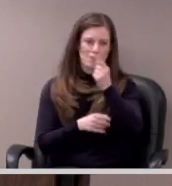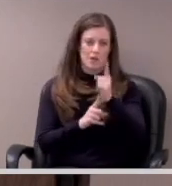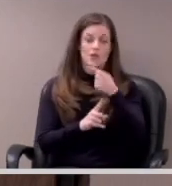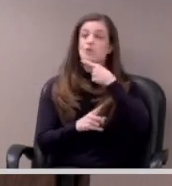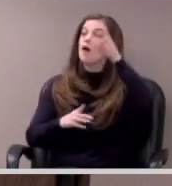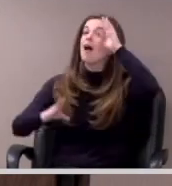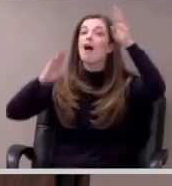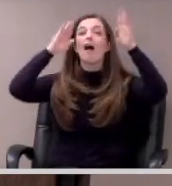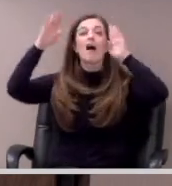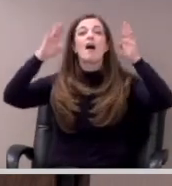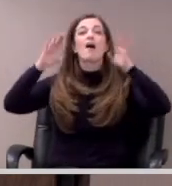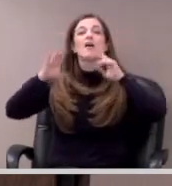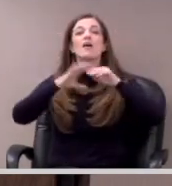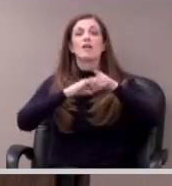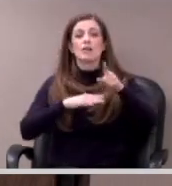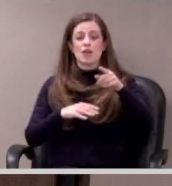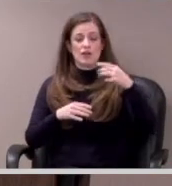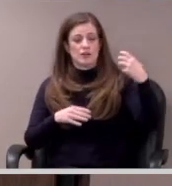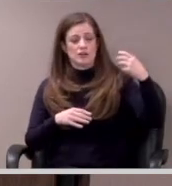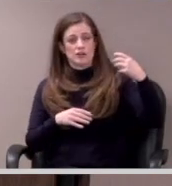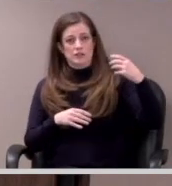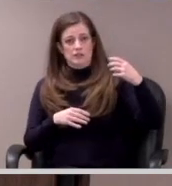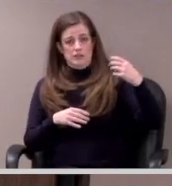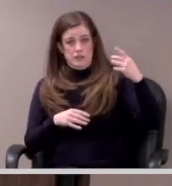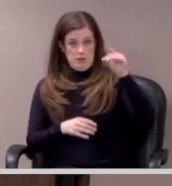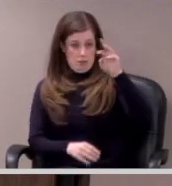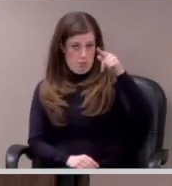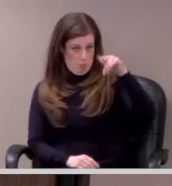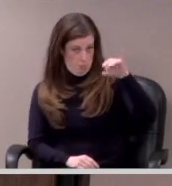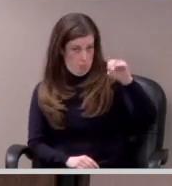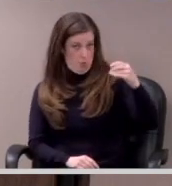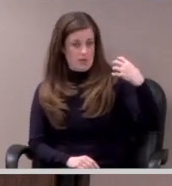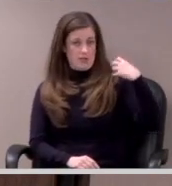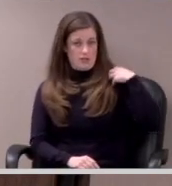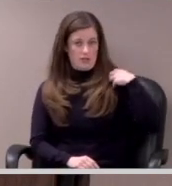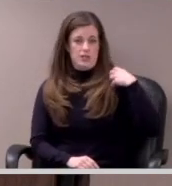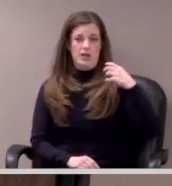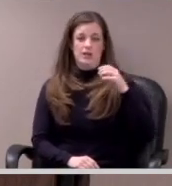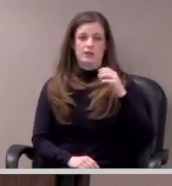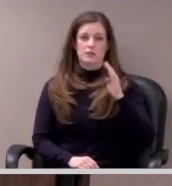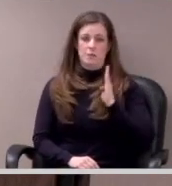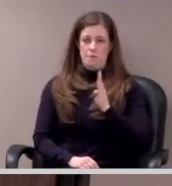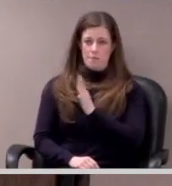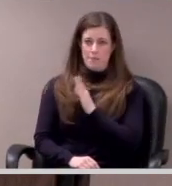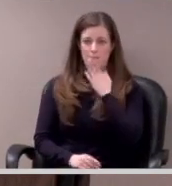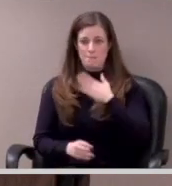Porter, Dr. Polio, and distinguished members of the Board of Education. My name is Marina Gonzalez.